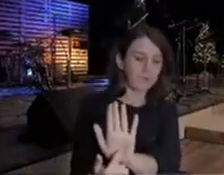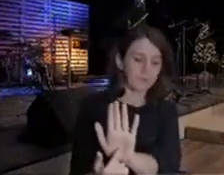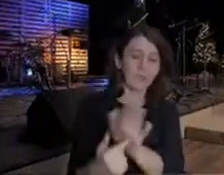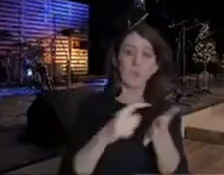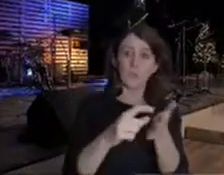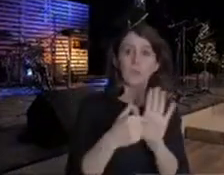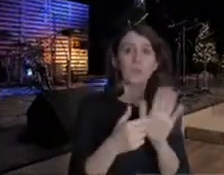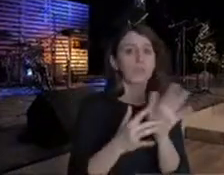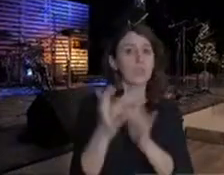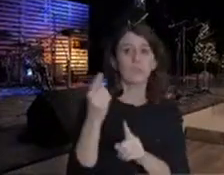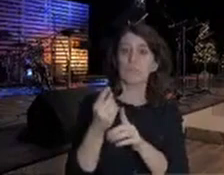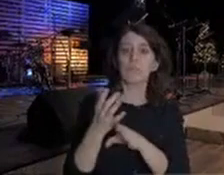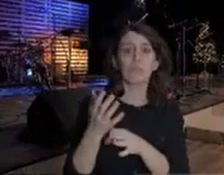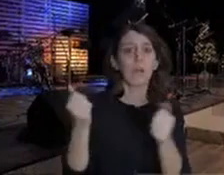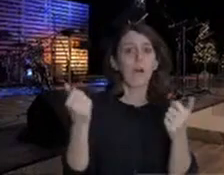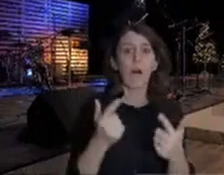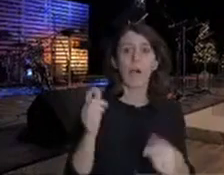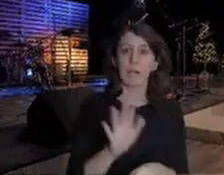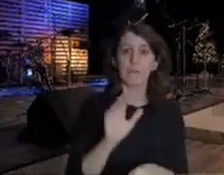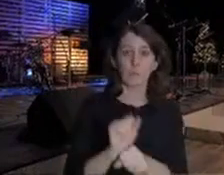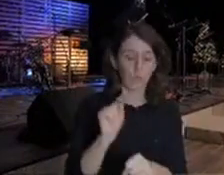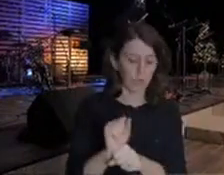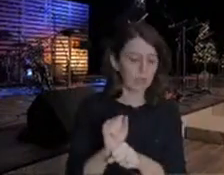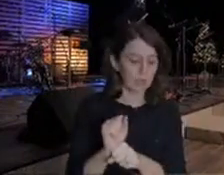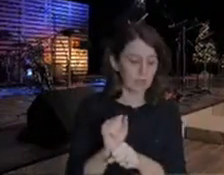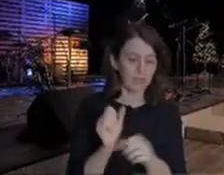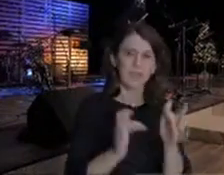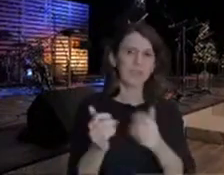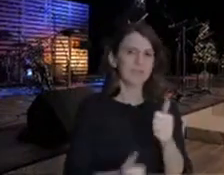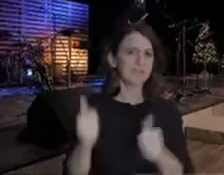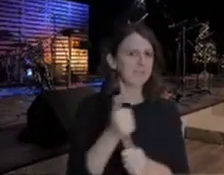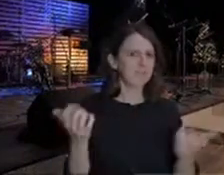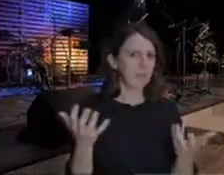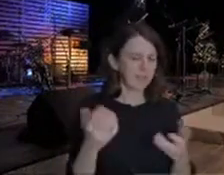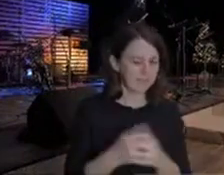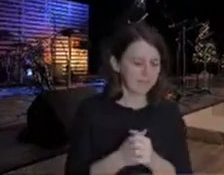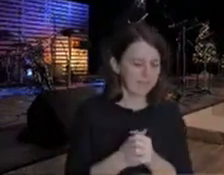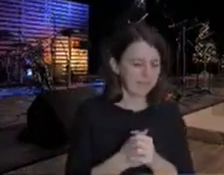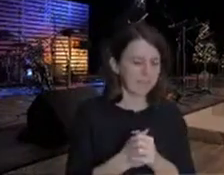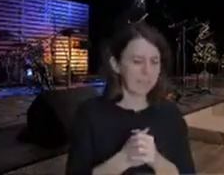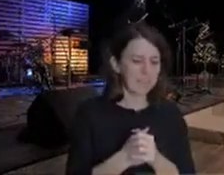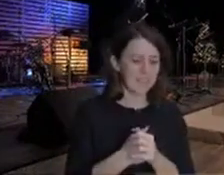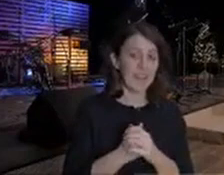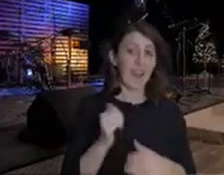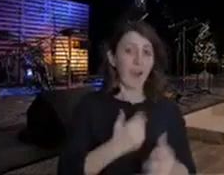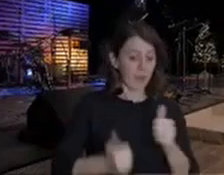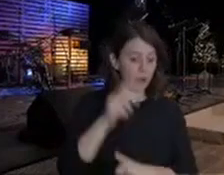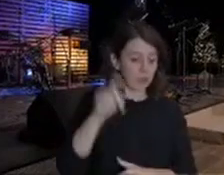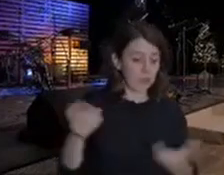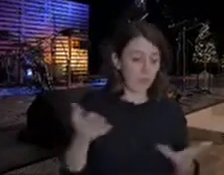in all that he does. Do you ever wonder what Jesus' number one priority was? I know what he tells us to make our